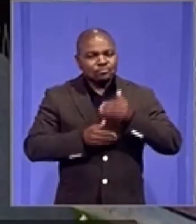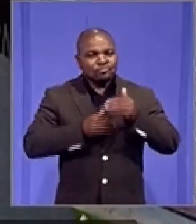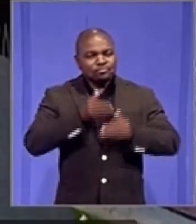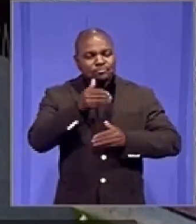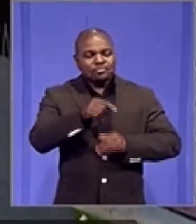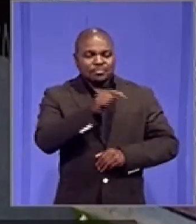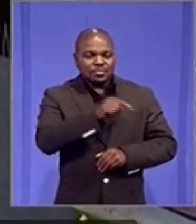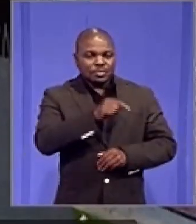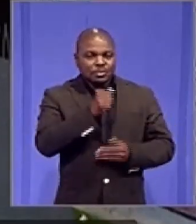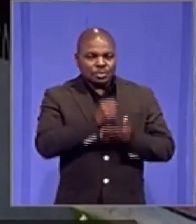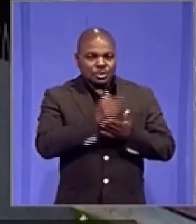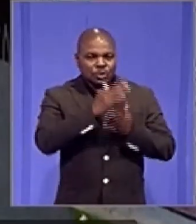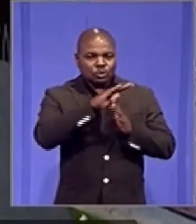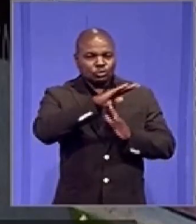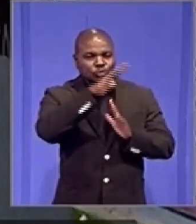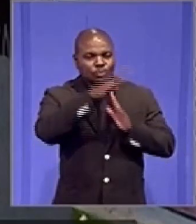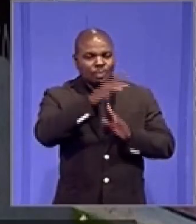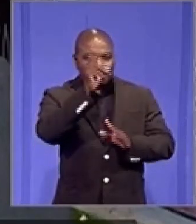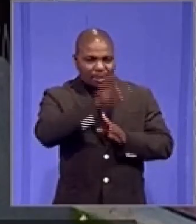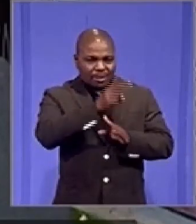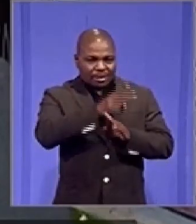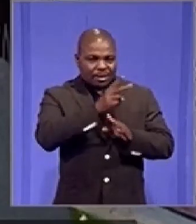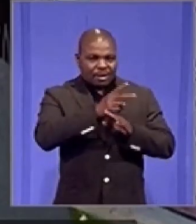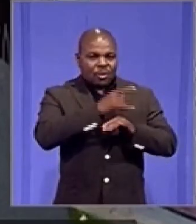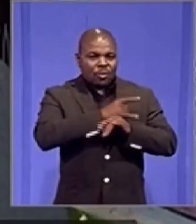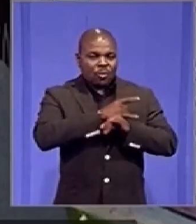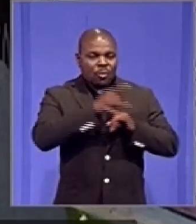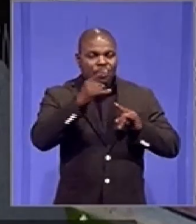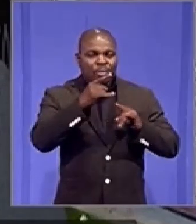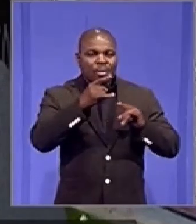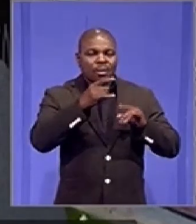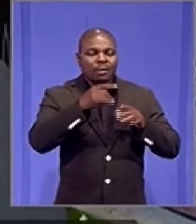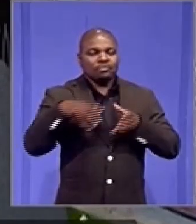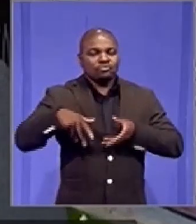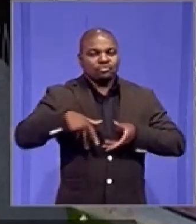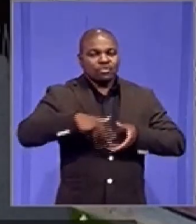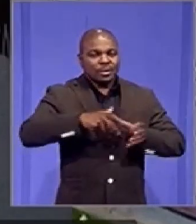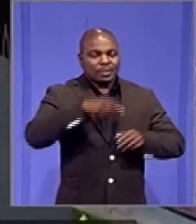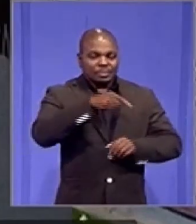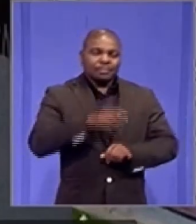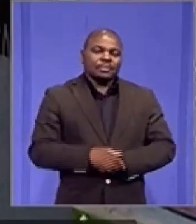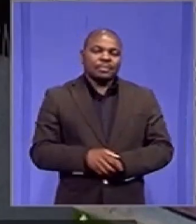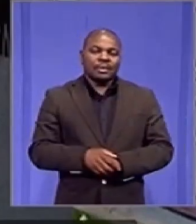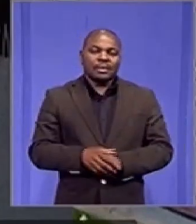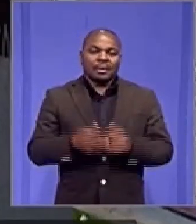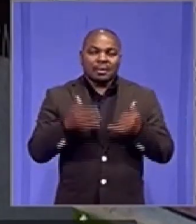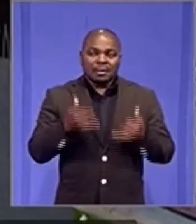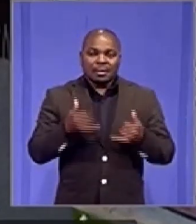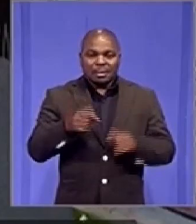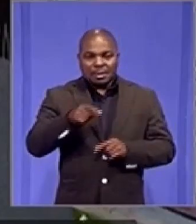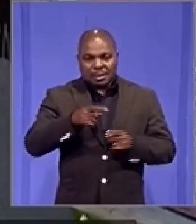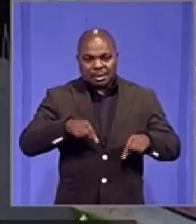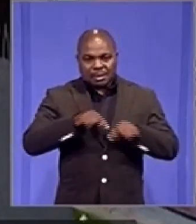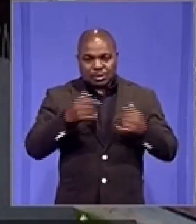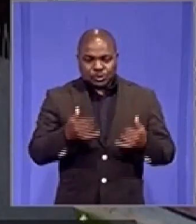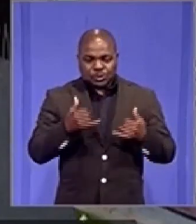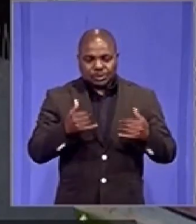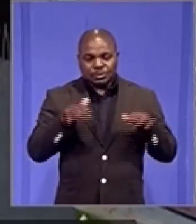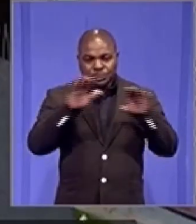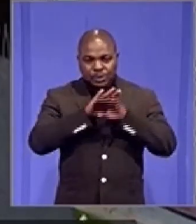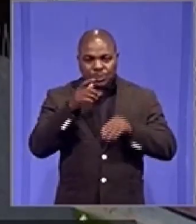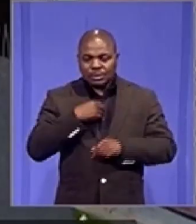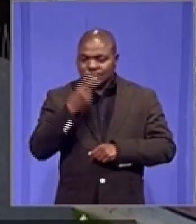di-Springboks go nna bo mampudi gape ba sejana sa rugby sa lefatshe. Mme mo polokwane maitsibo ano re